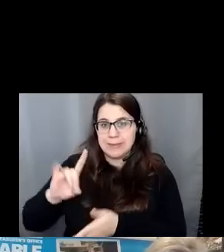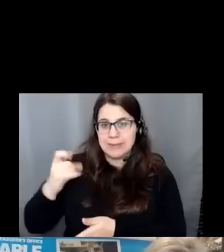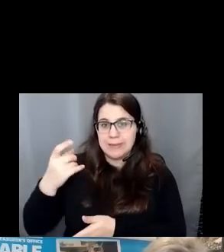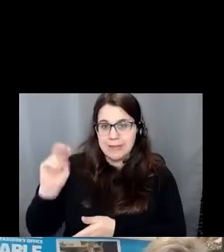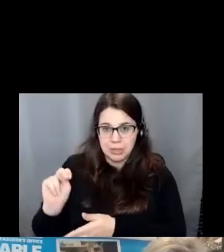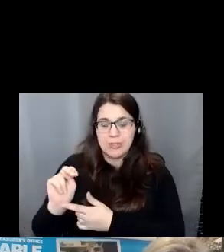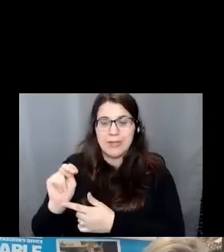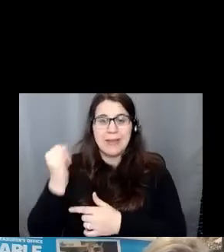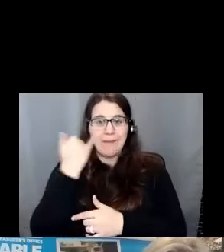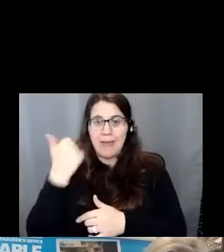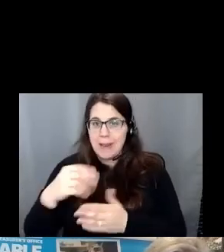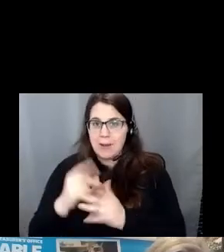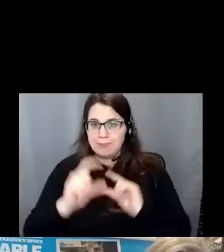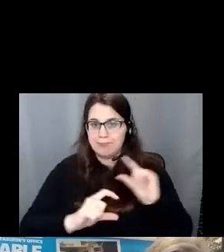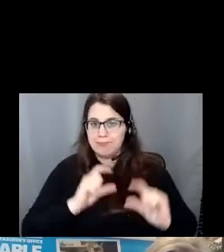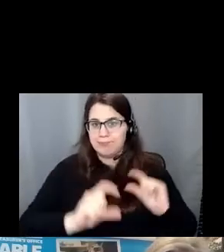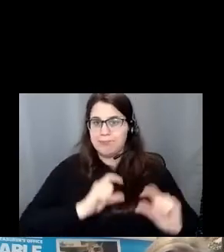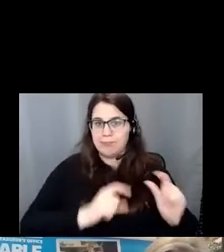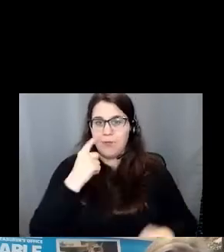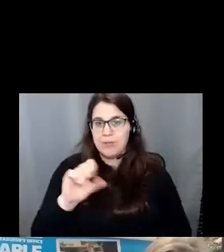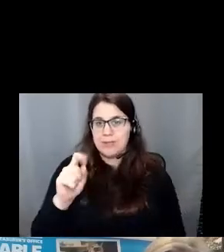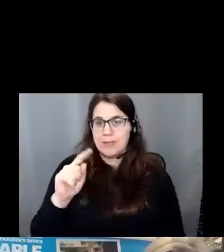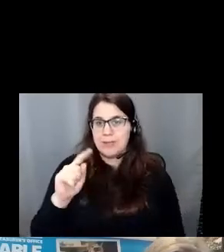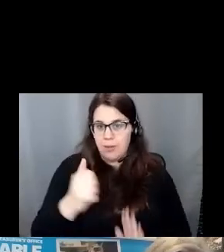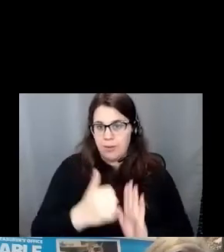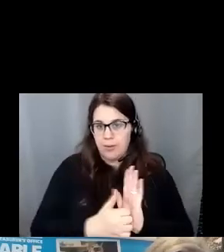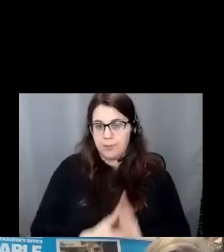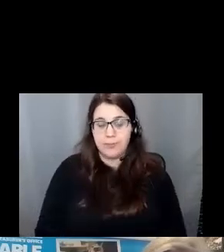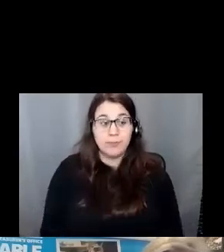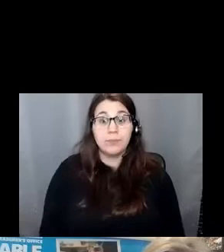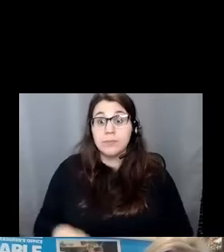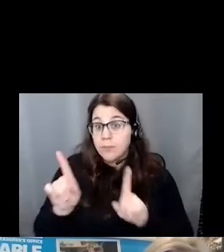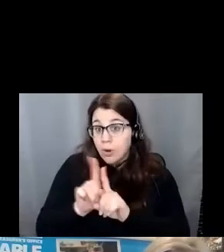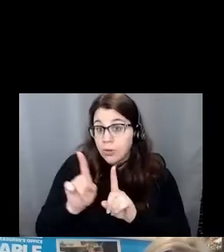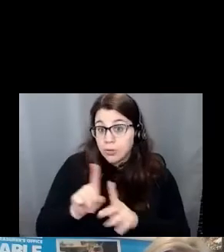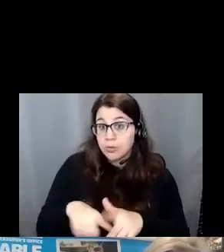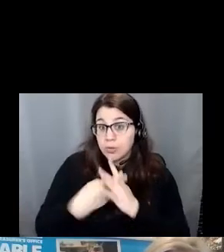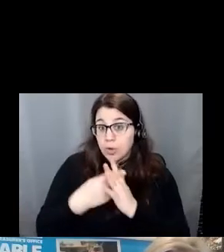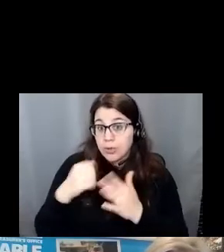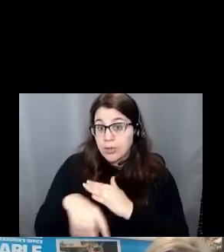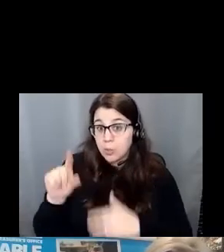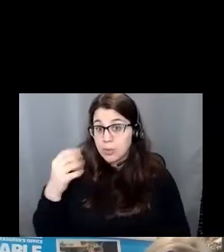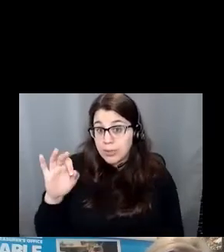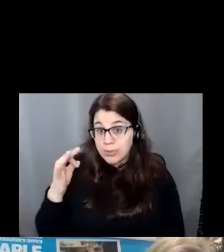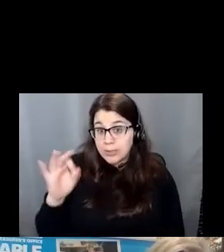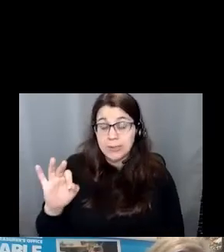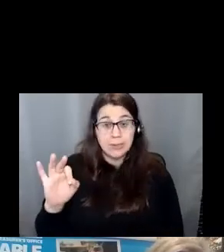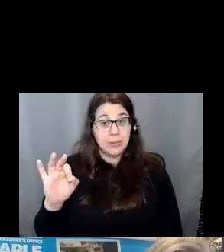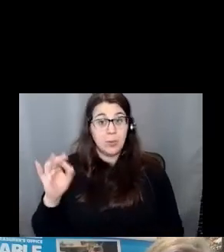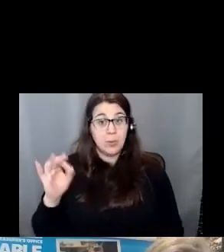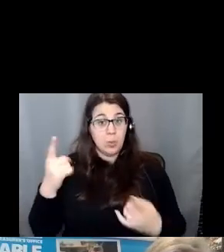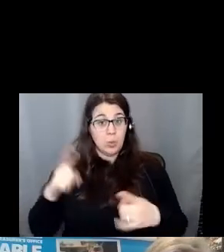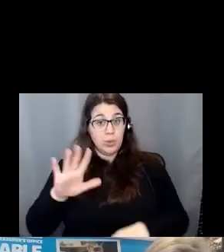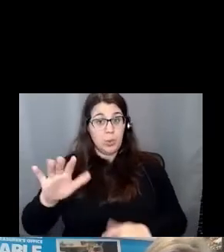West Virginia resident and taxpayer. And then also effective 2019, when the account